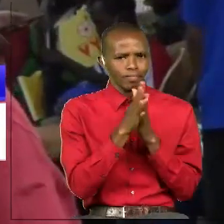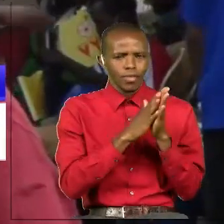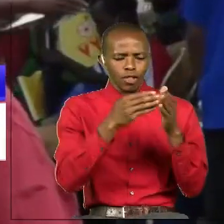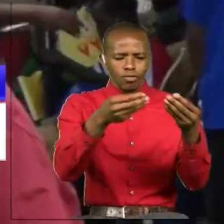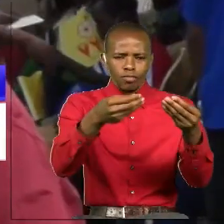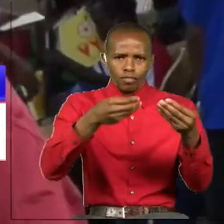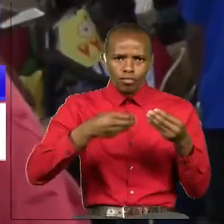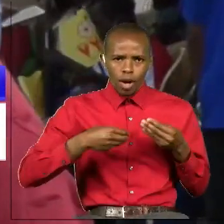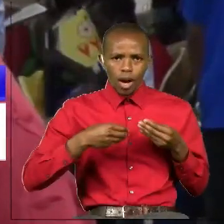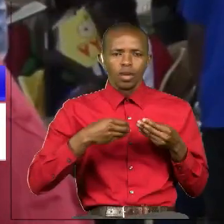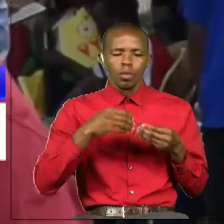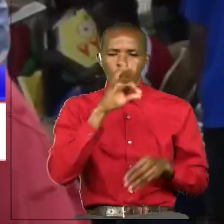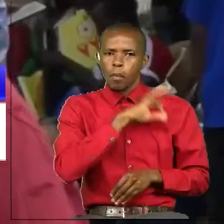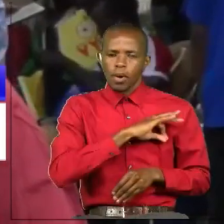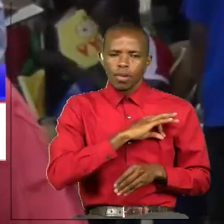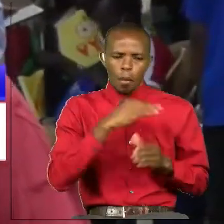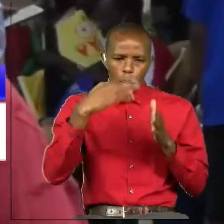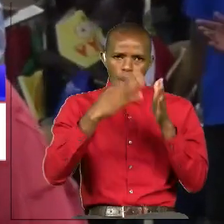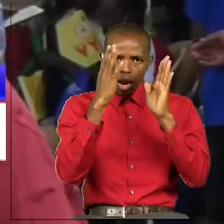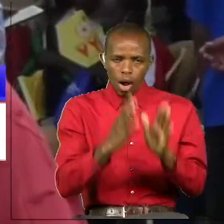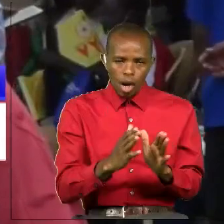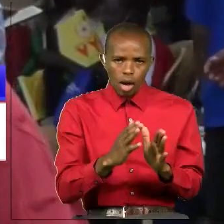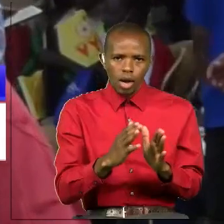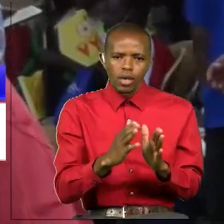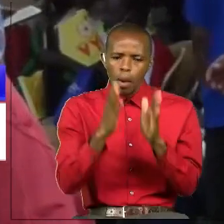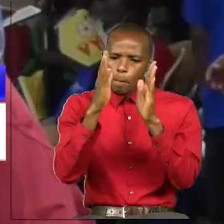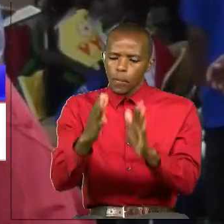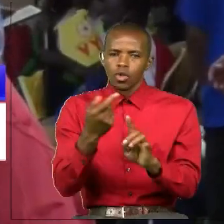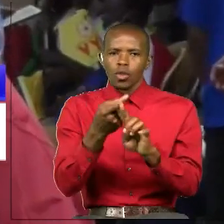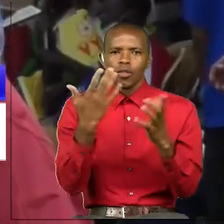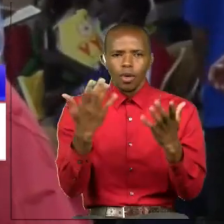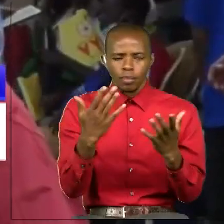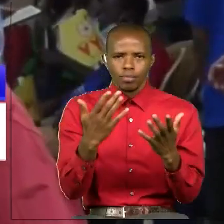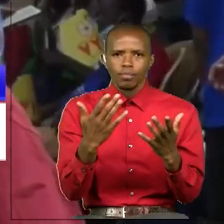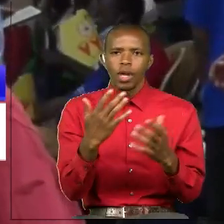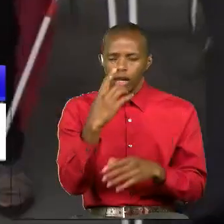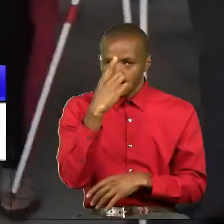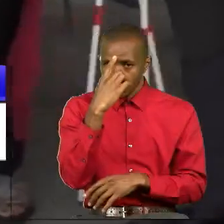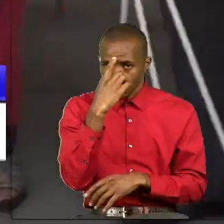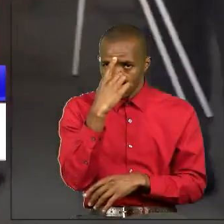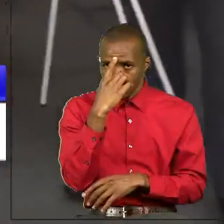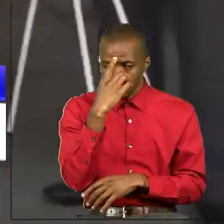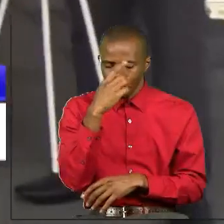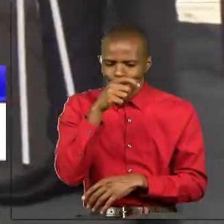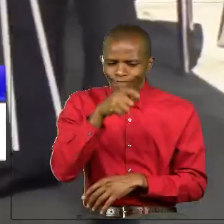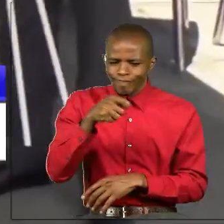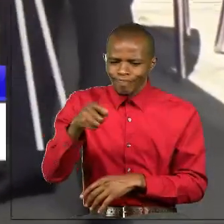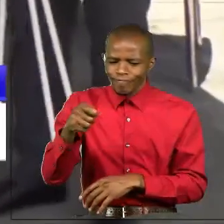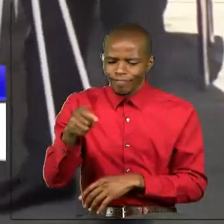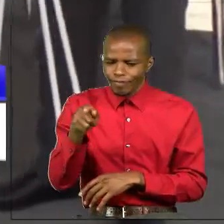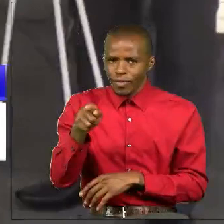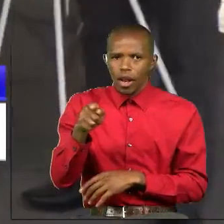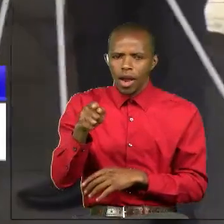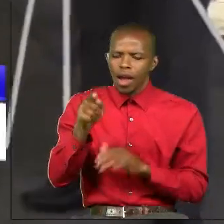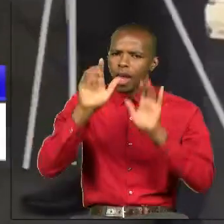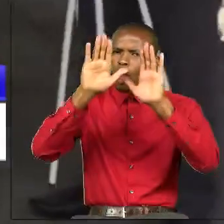by a spiritual benefactor, Pujya Shri Vrajraj Kumar Mahadeshri, who is based in India. The gadgets are said to be